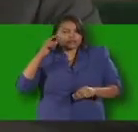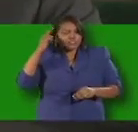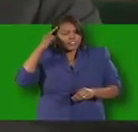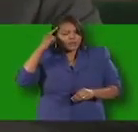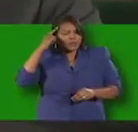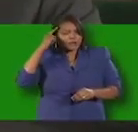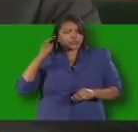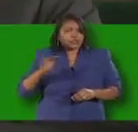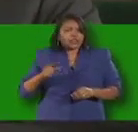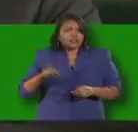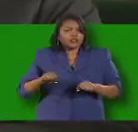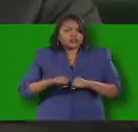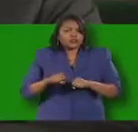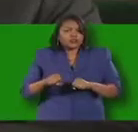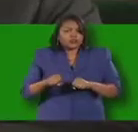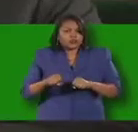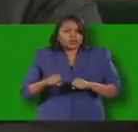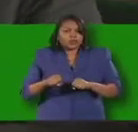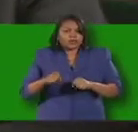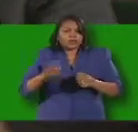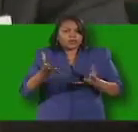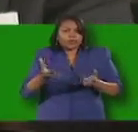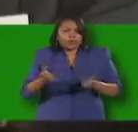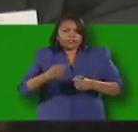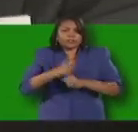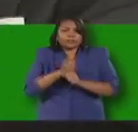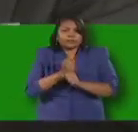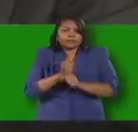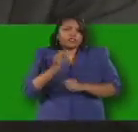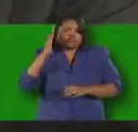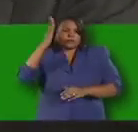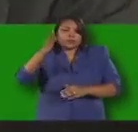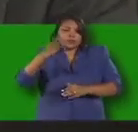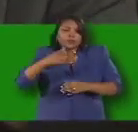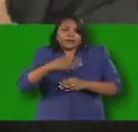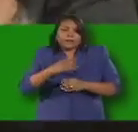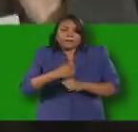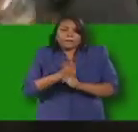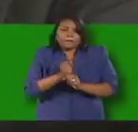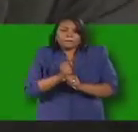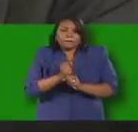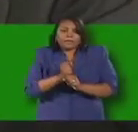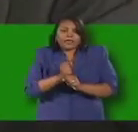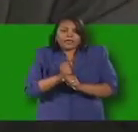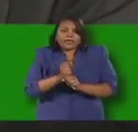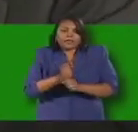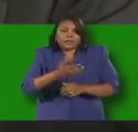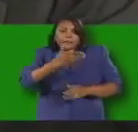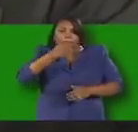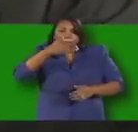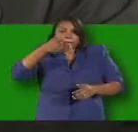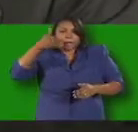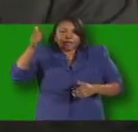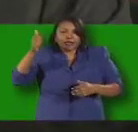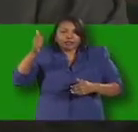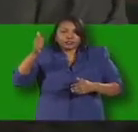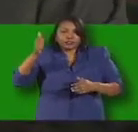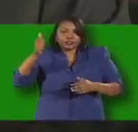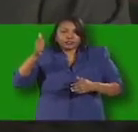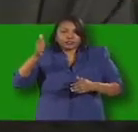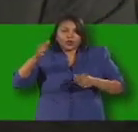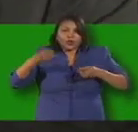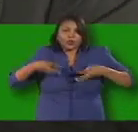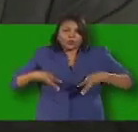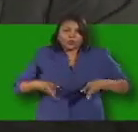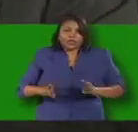and because we would like to, as we move ahead, and according to the principles of sustainable development, we need to adopt the precautionary